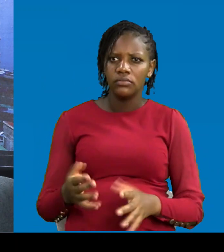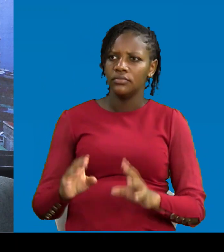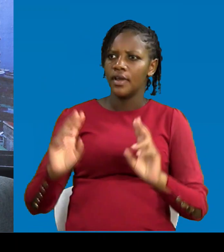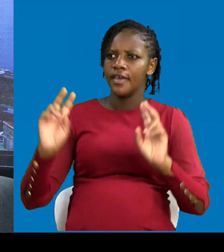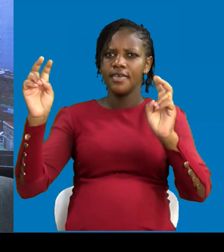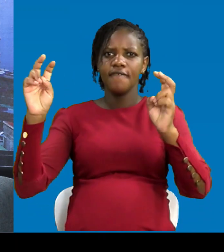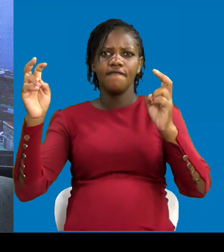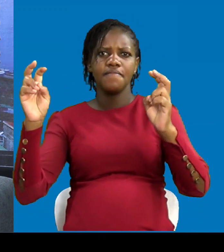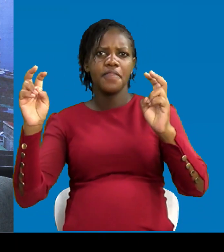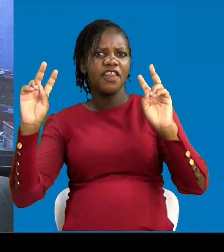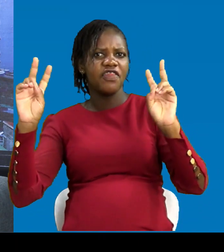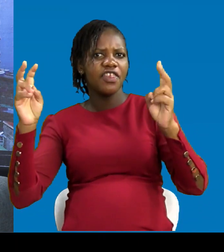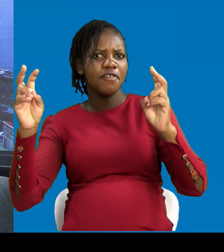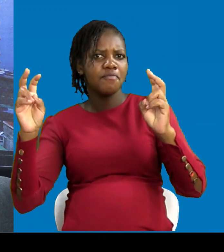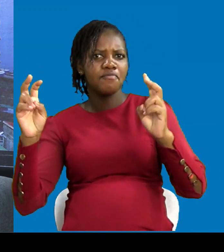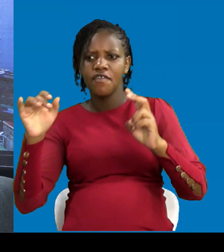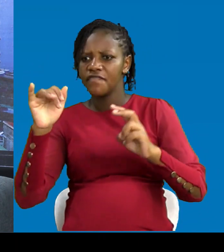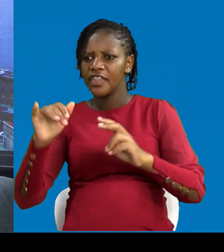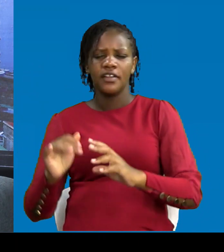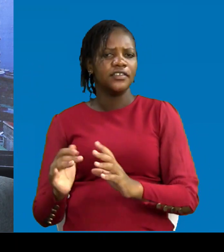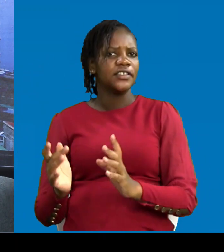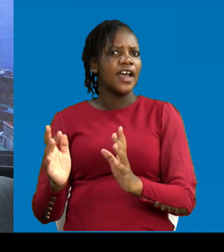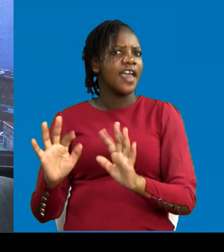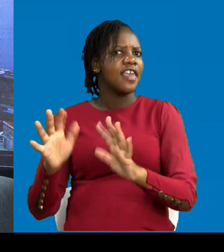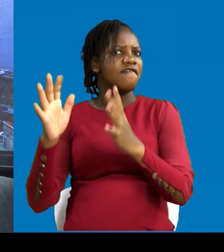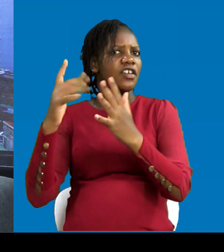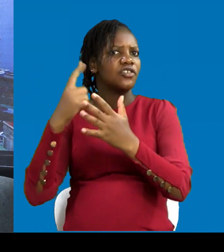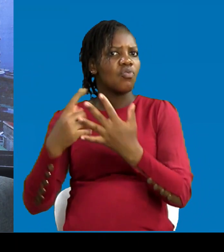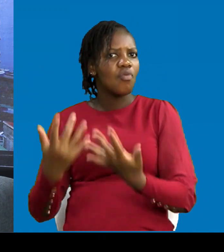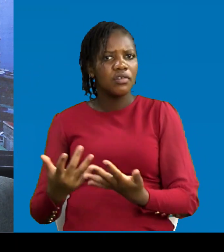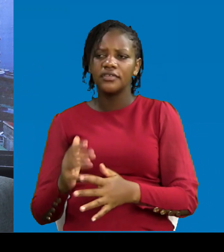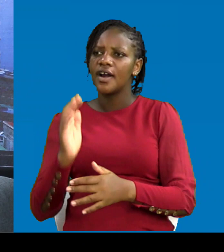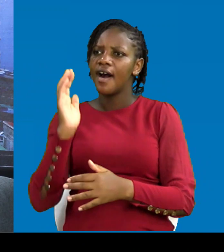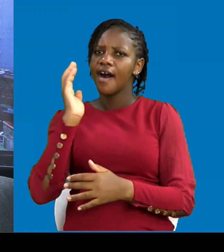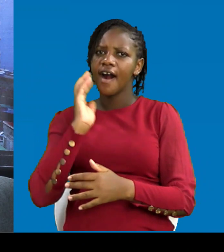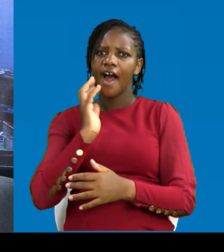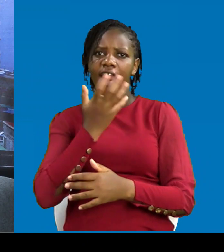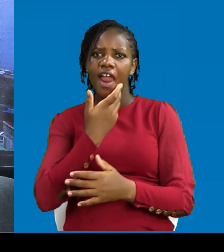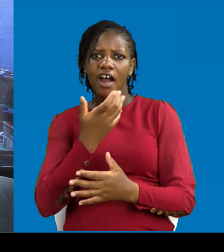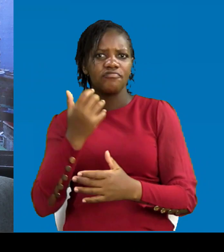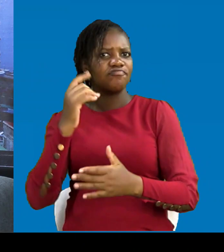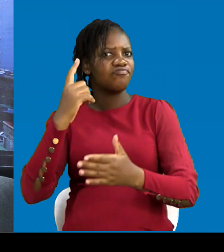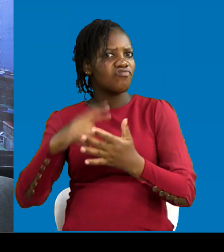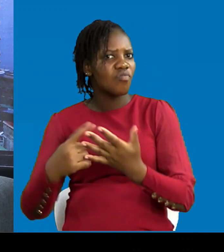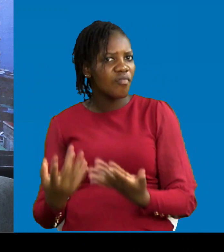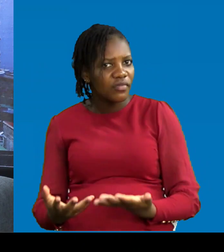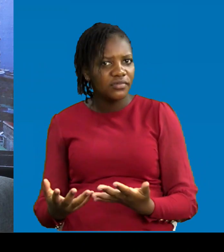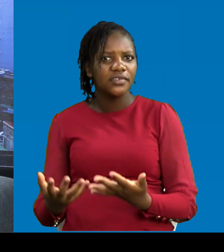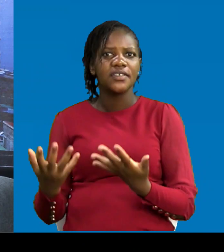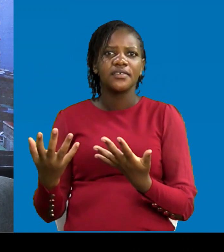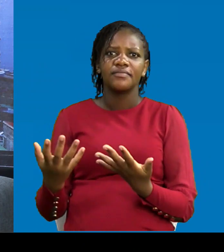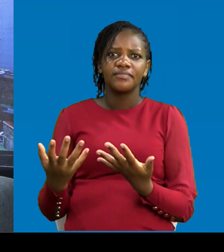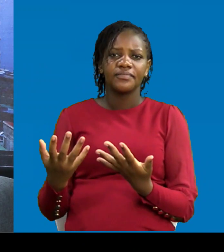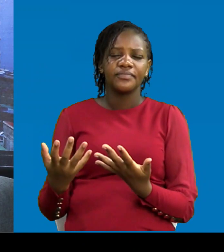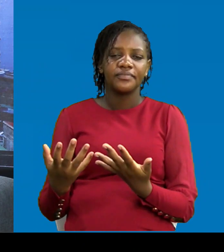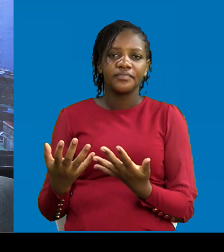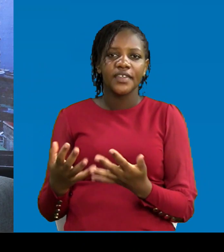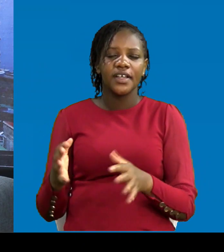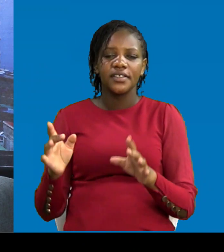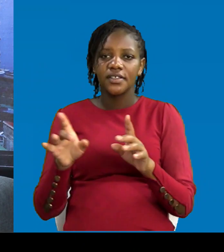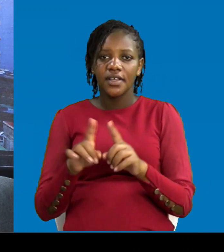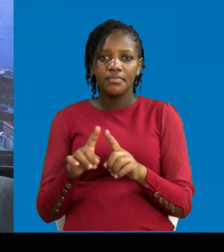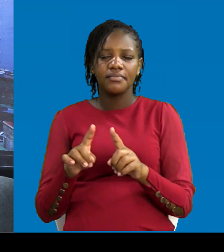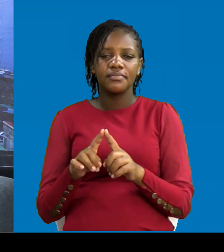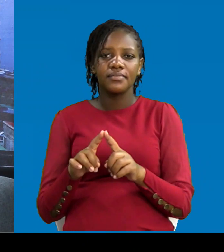the event, what colors would suit, you know, the client, what is primarily